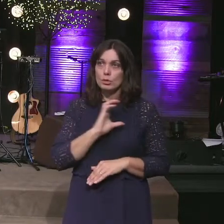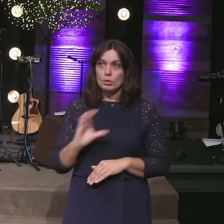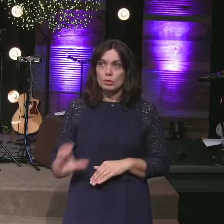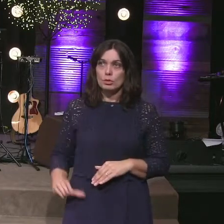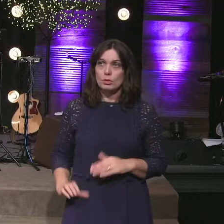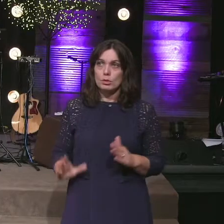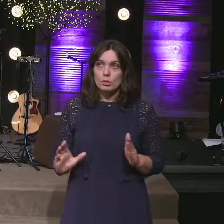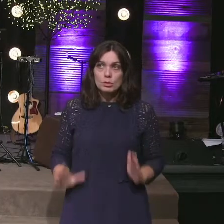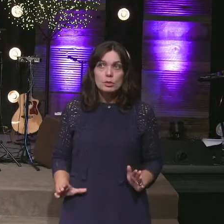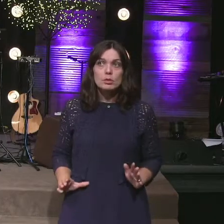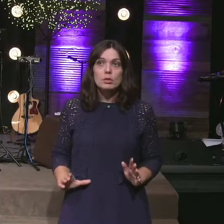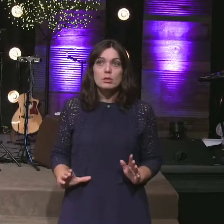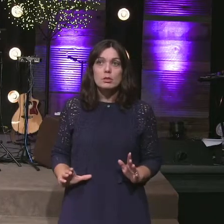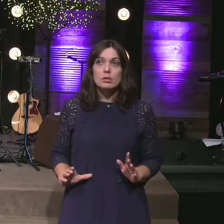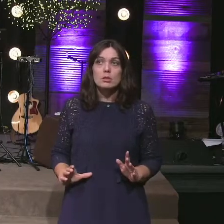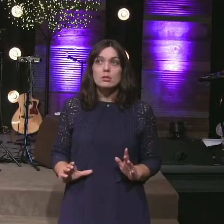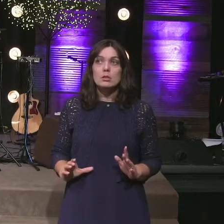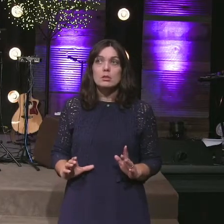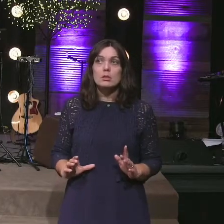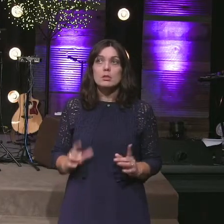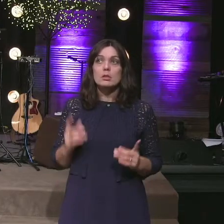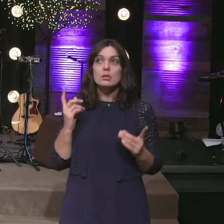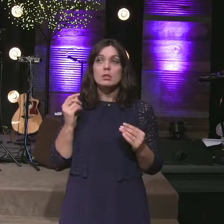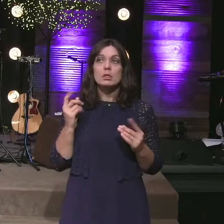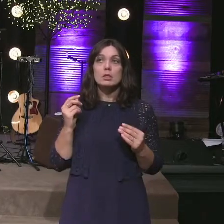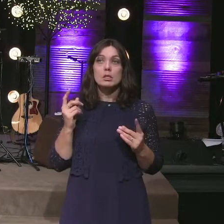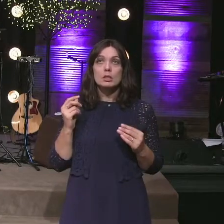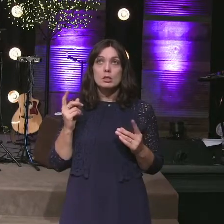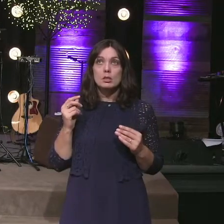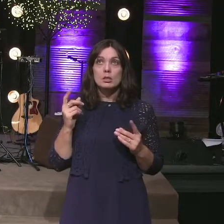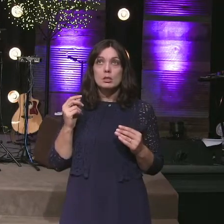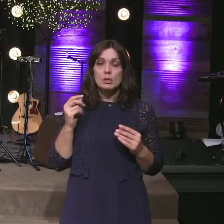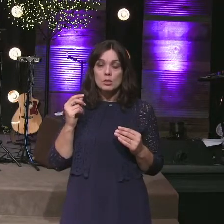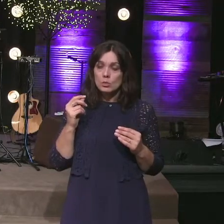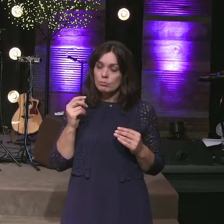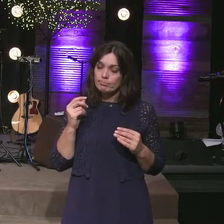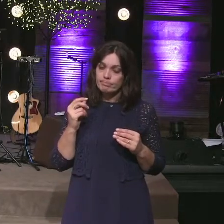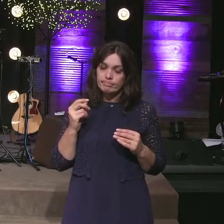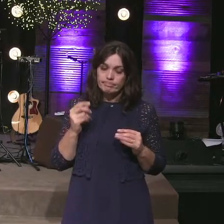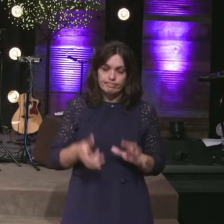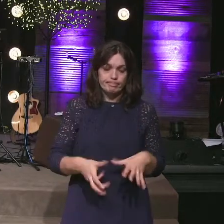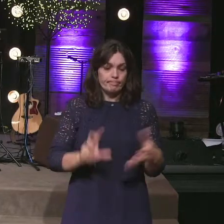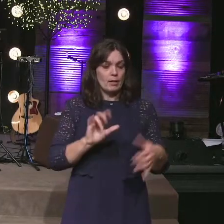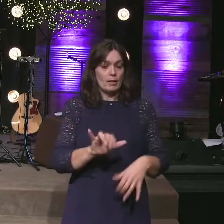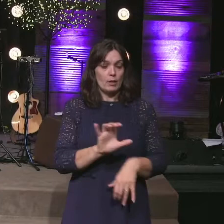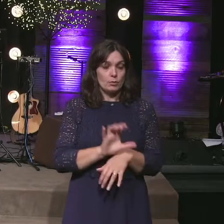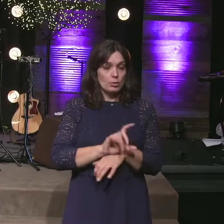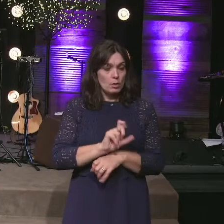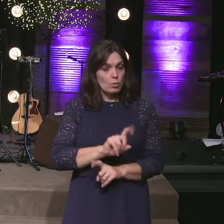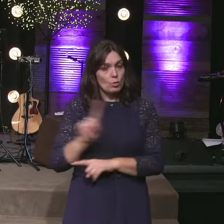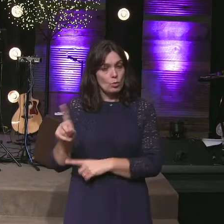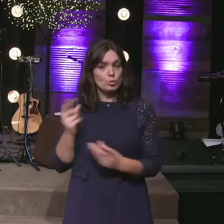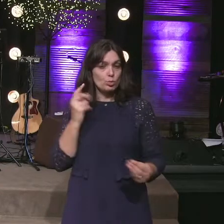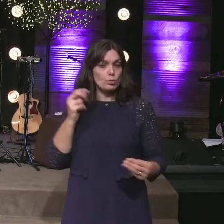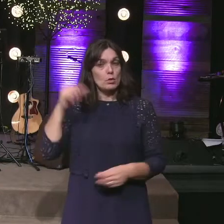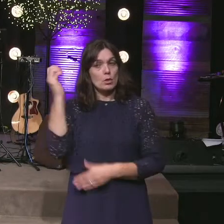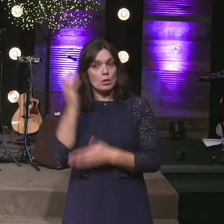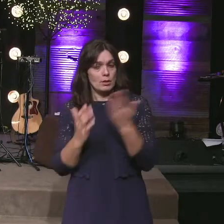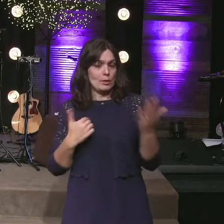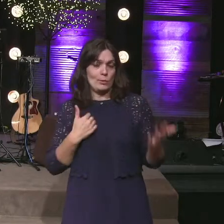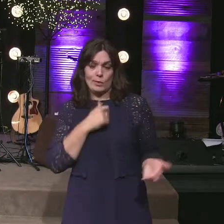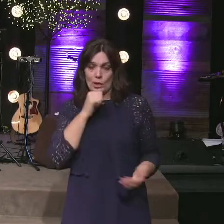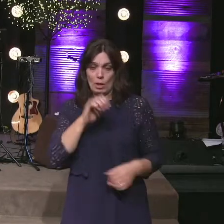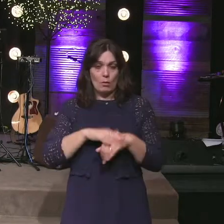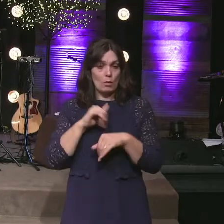And he shook us all up. He sent us all out in various directions. Because we're not called to stay and sit. We're called to